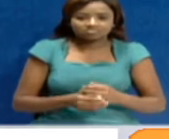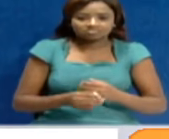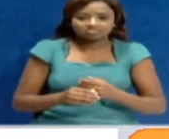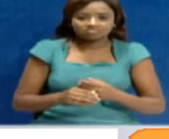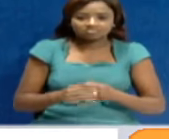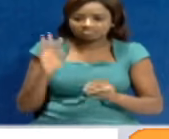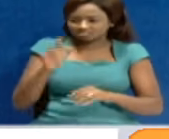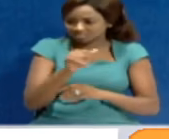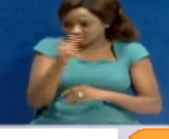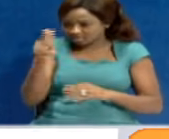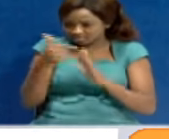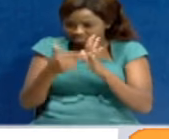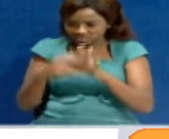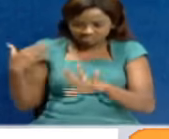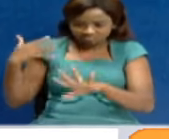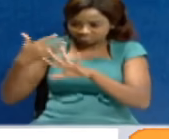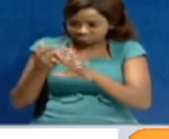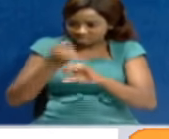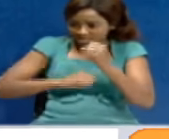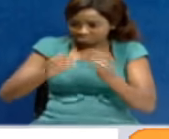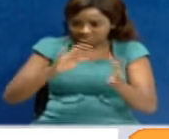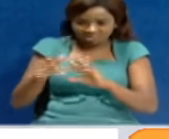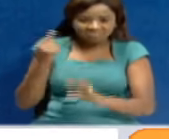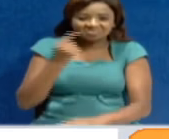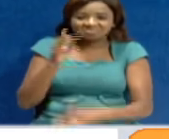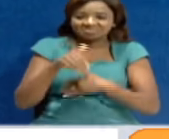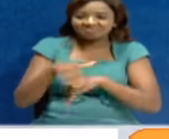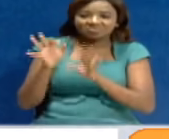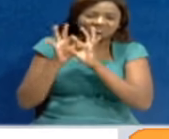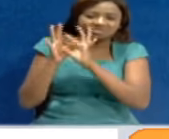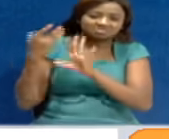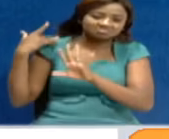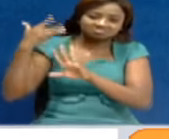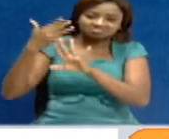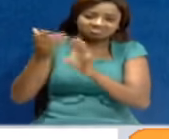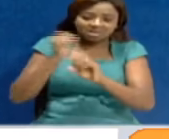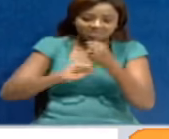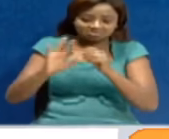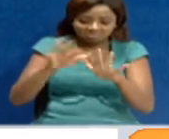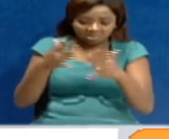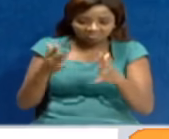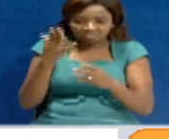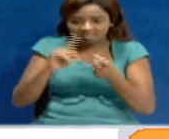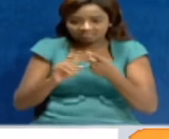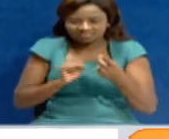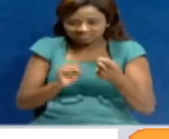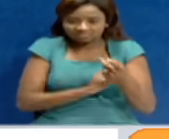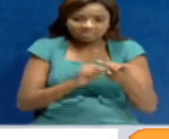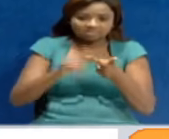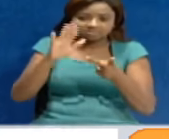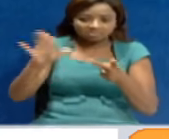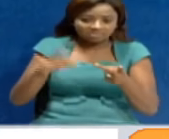tradition and procedure that has taken place in the Senate or in subsidiary legislation,